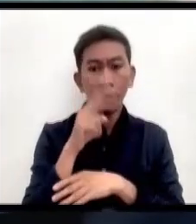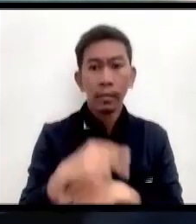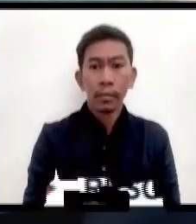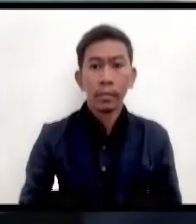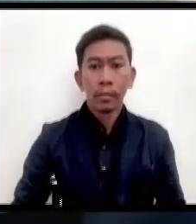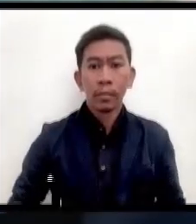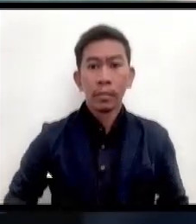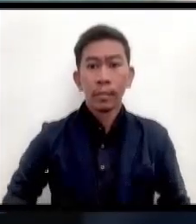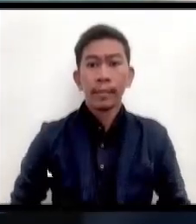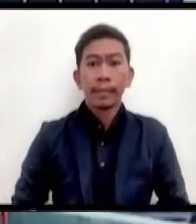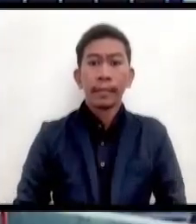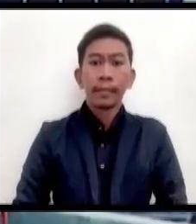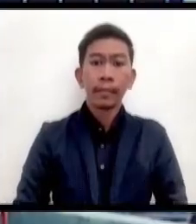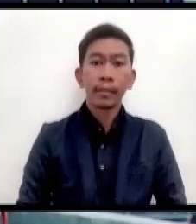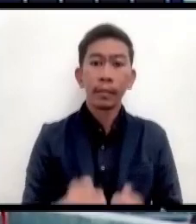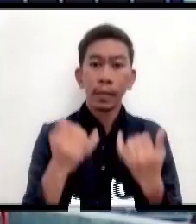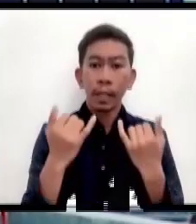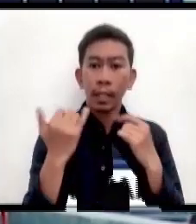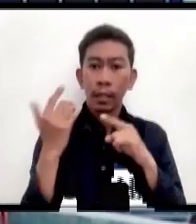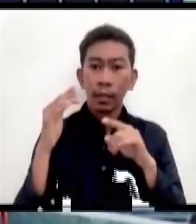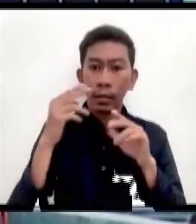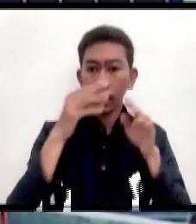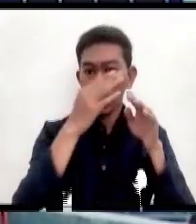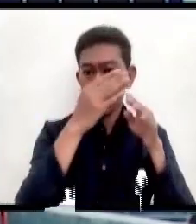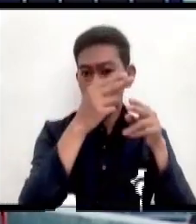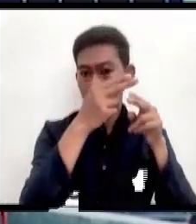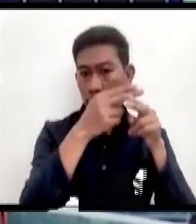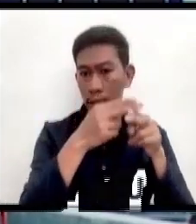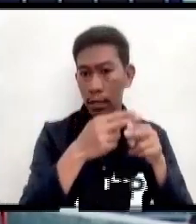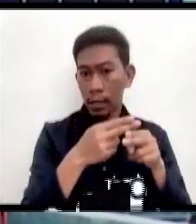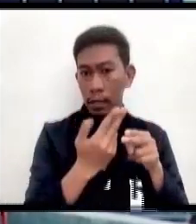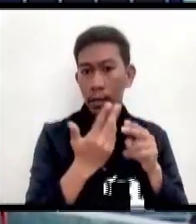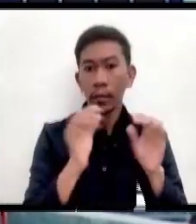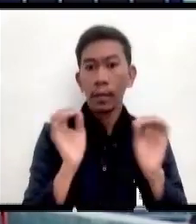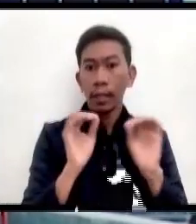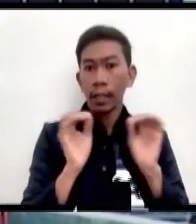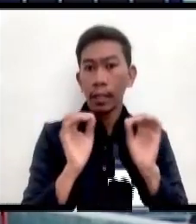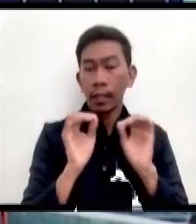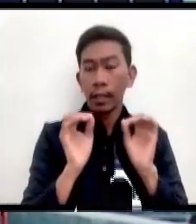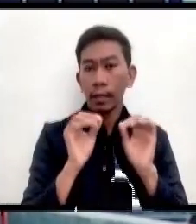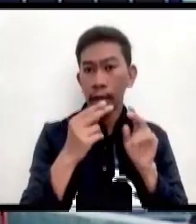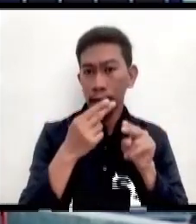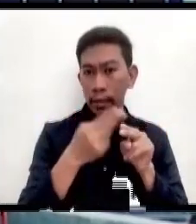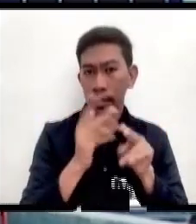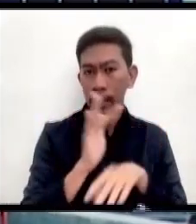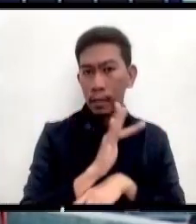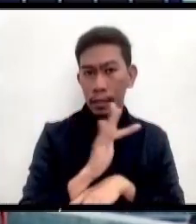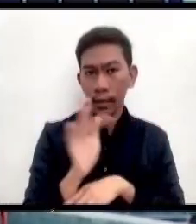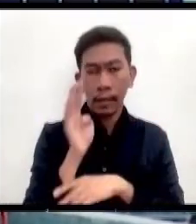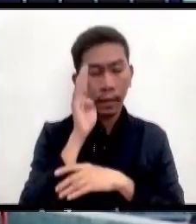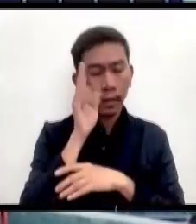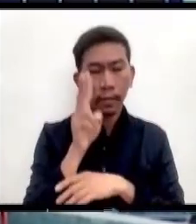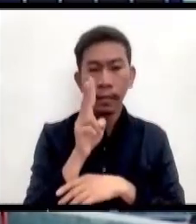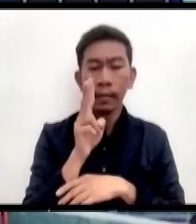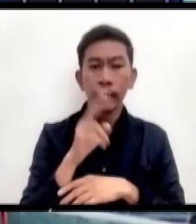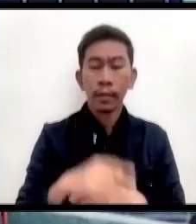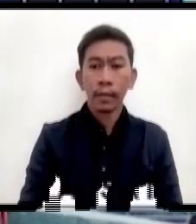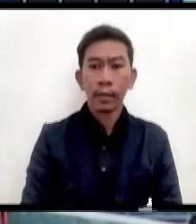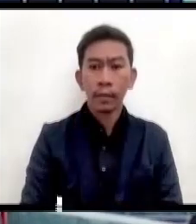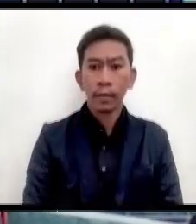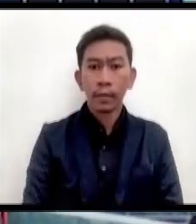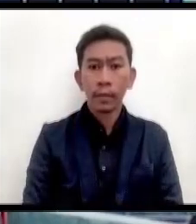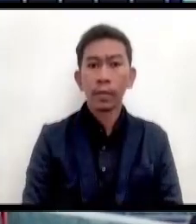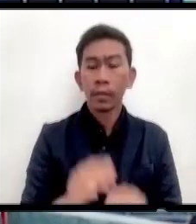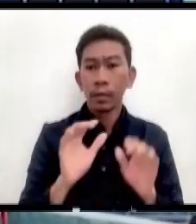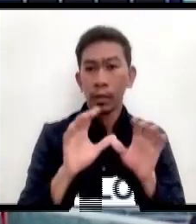ang pangalan ng ating presidente. Ang PNP po at ang PDEA po and other law agencies for that matter, ay meron